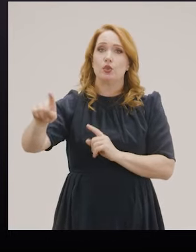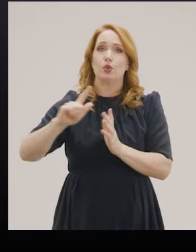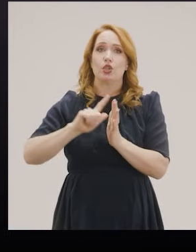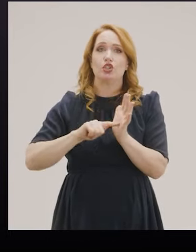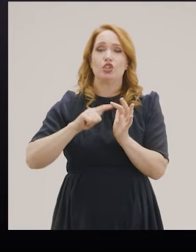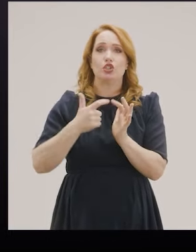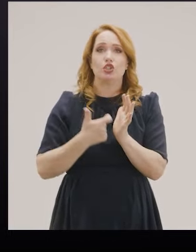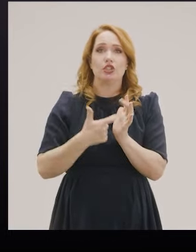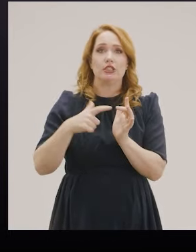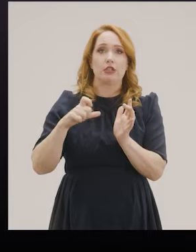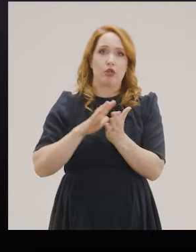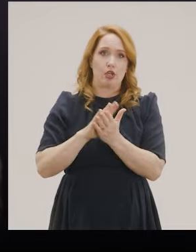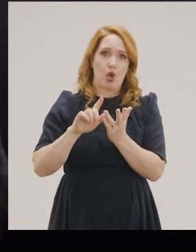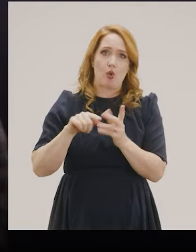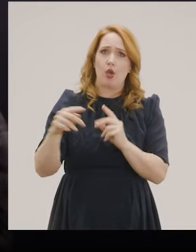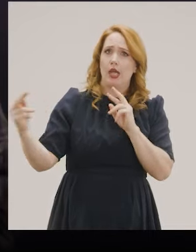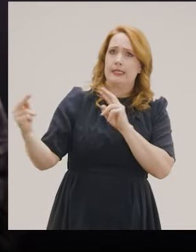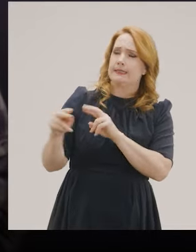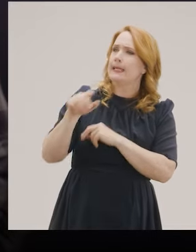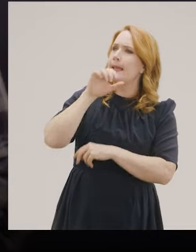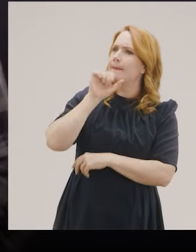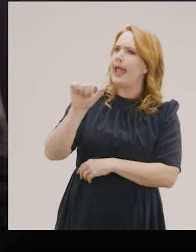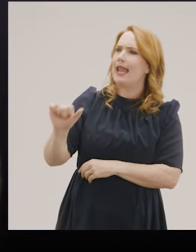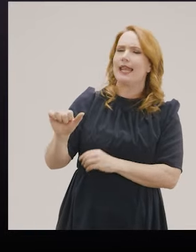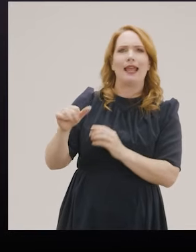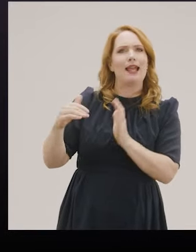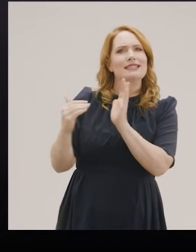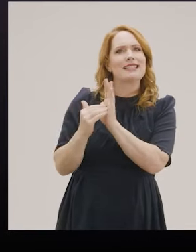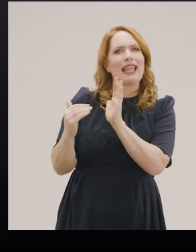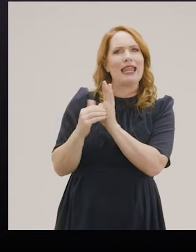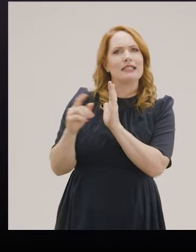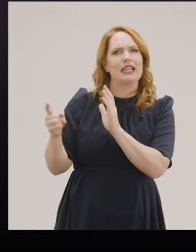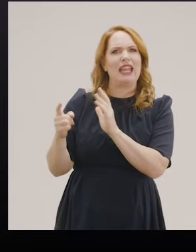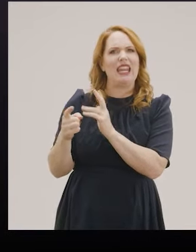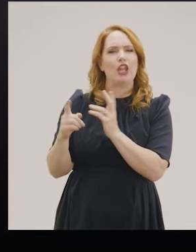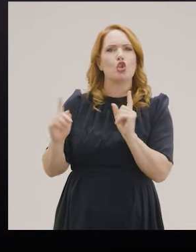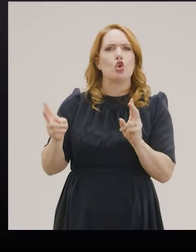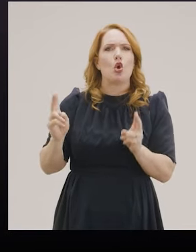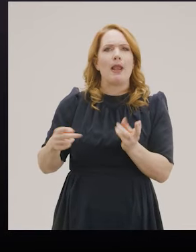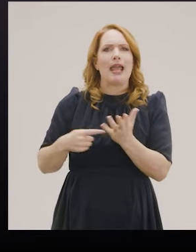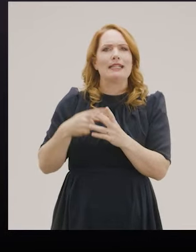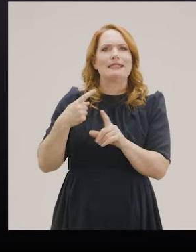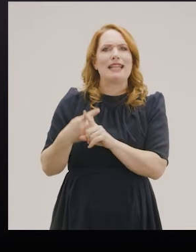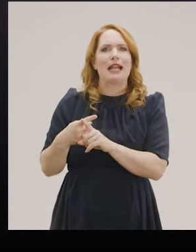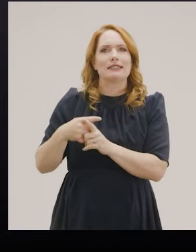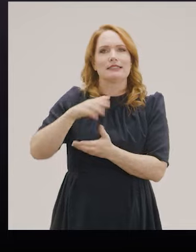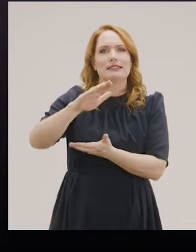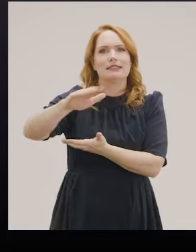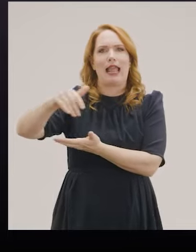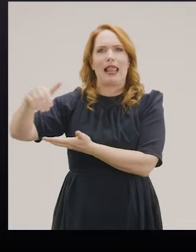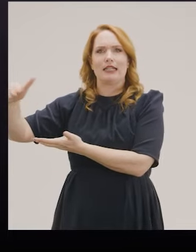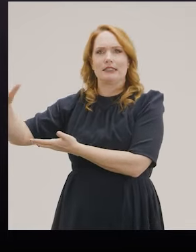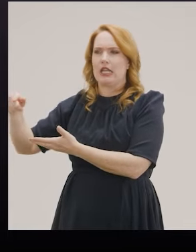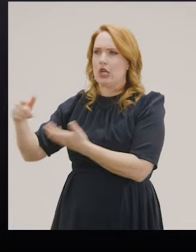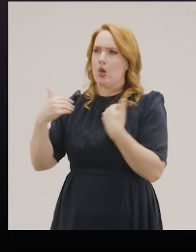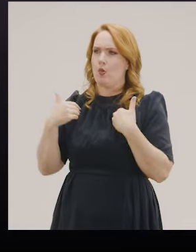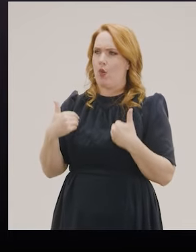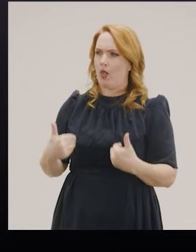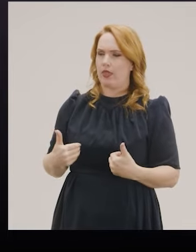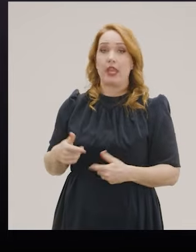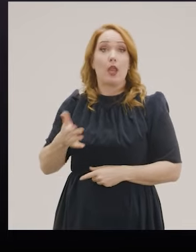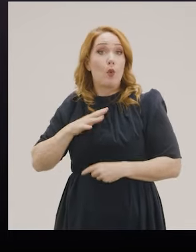through. A man was there by the name of Zacchaeus. He was a chief tax collector and was wealthy. He wanted to see who